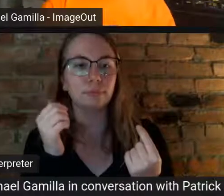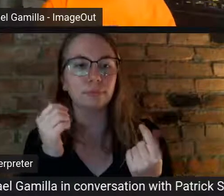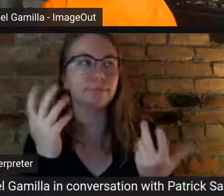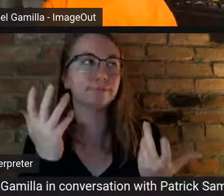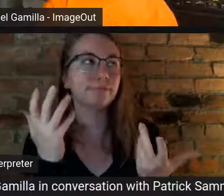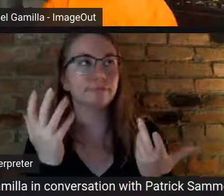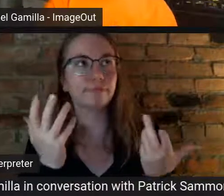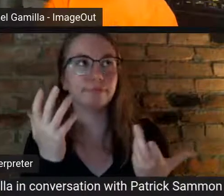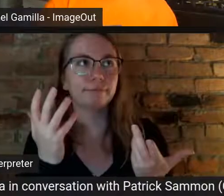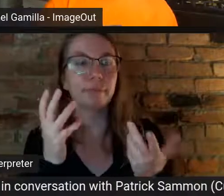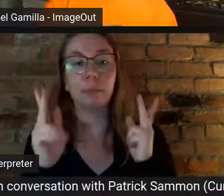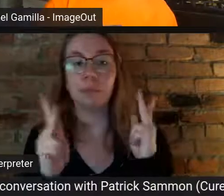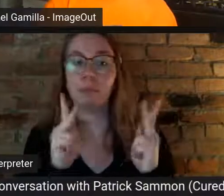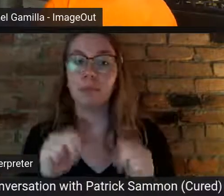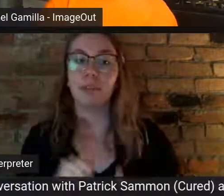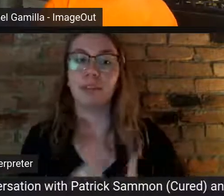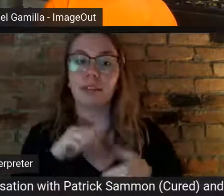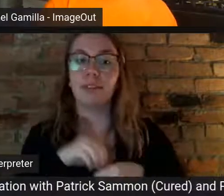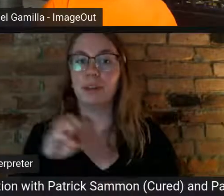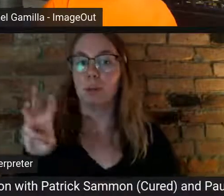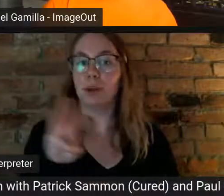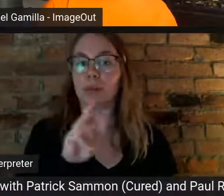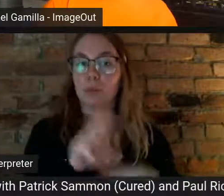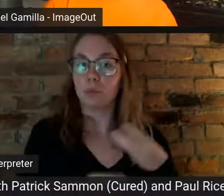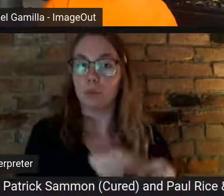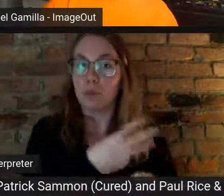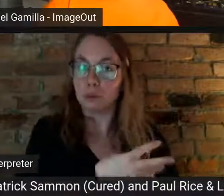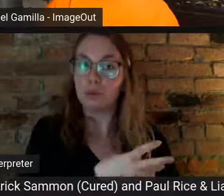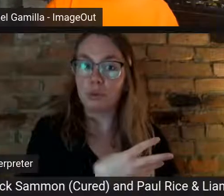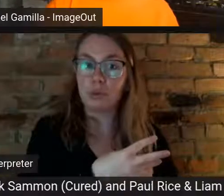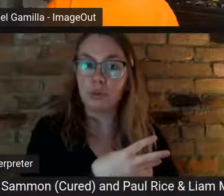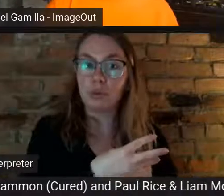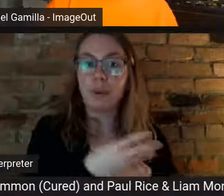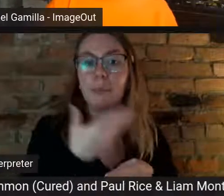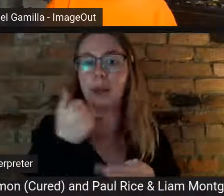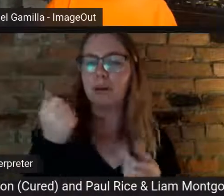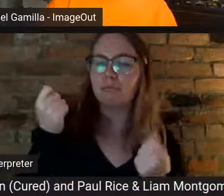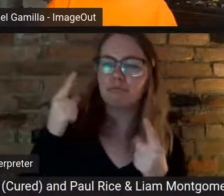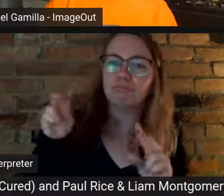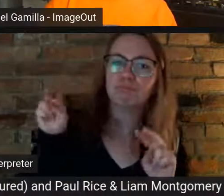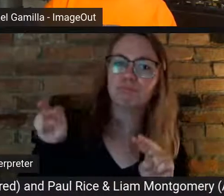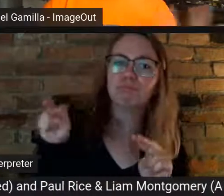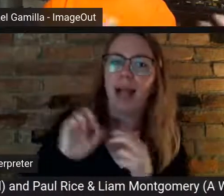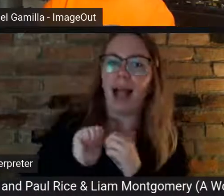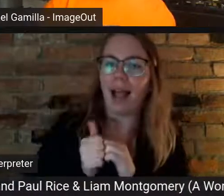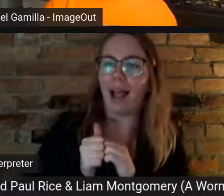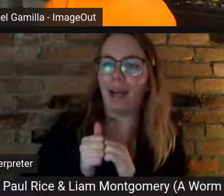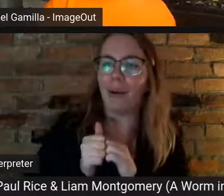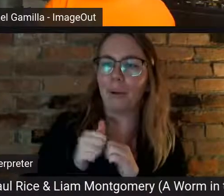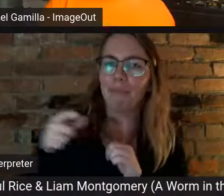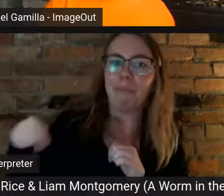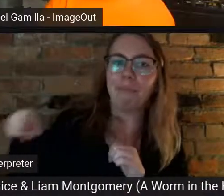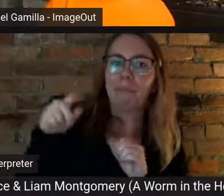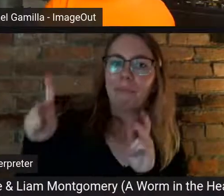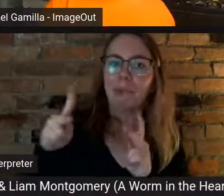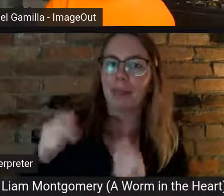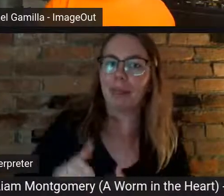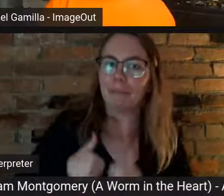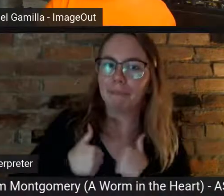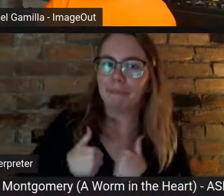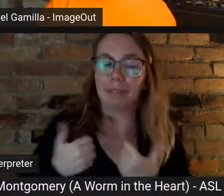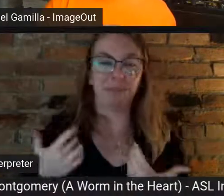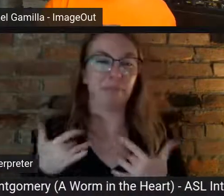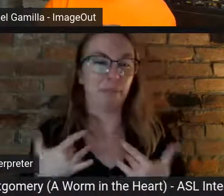people in the West a window to how the other half lives. And we always take things for granted here.